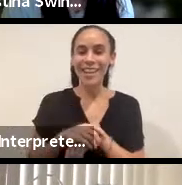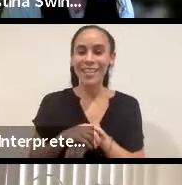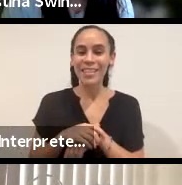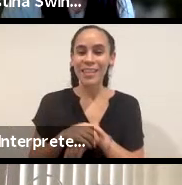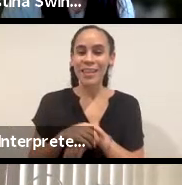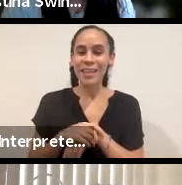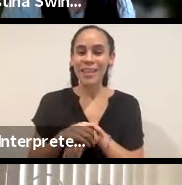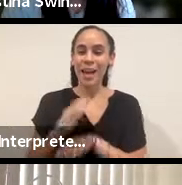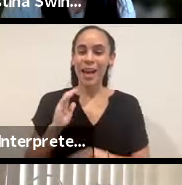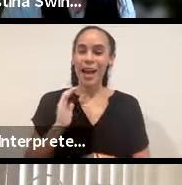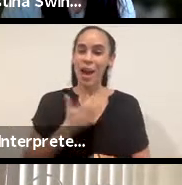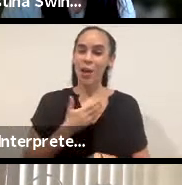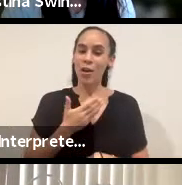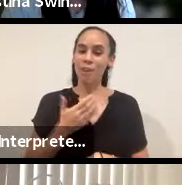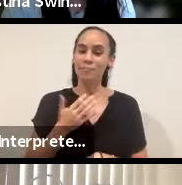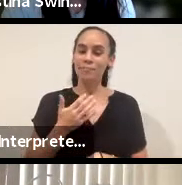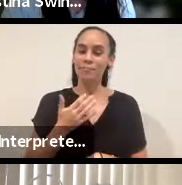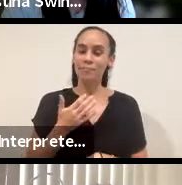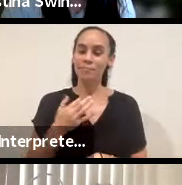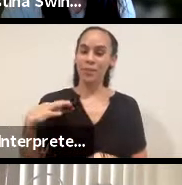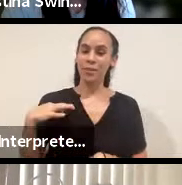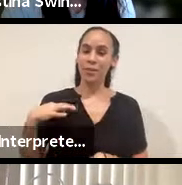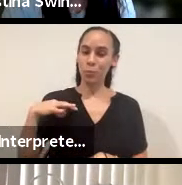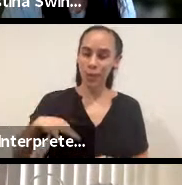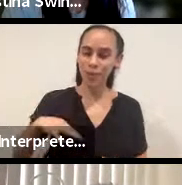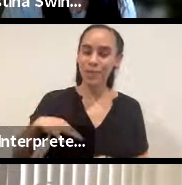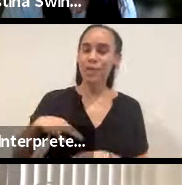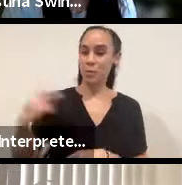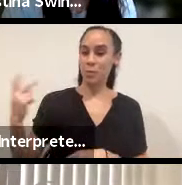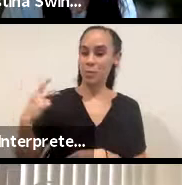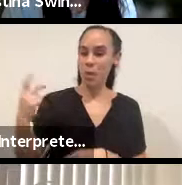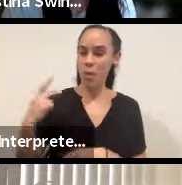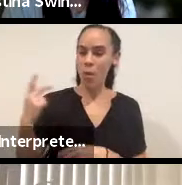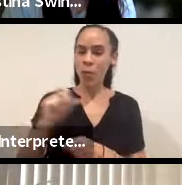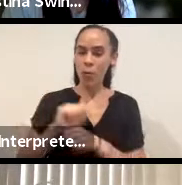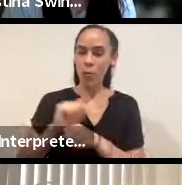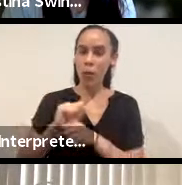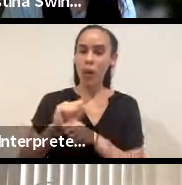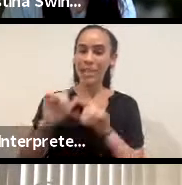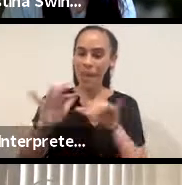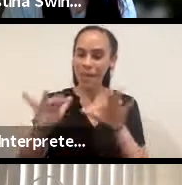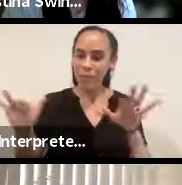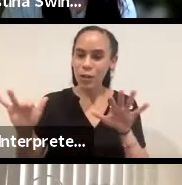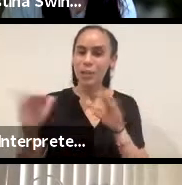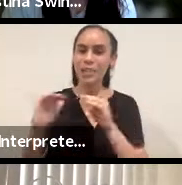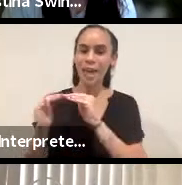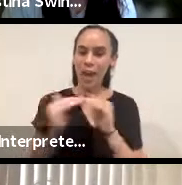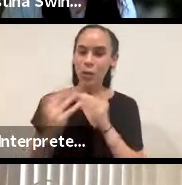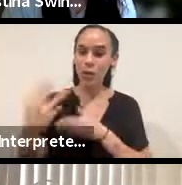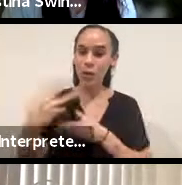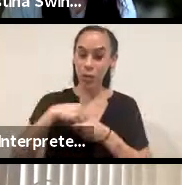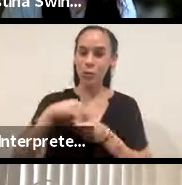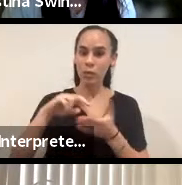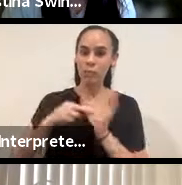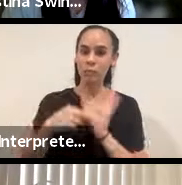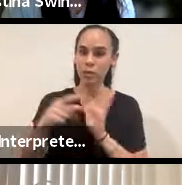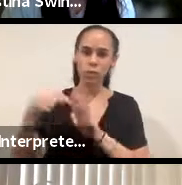privilege of each of us having worked in diversity, equity, and inclusion means those conversations are really deep